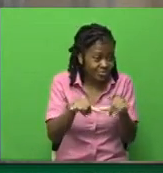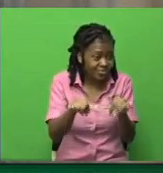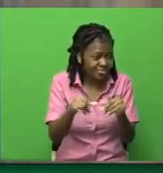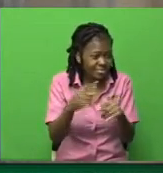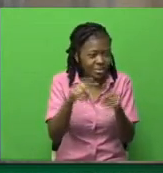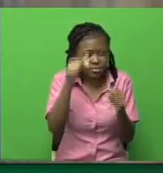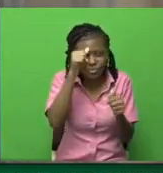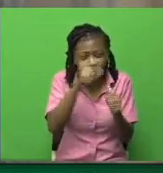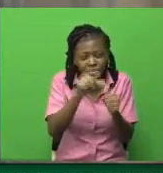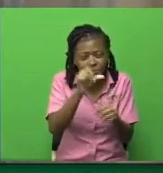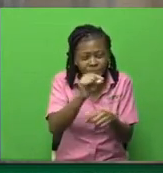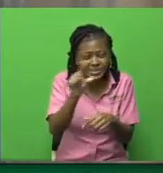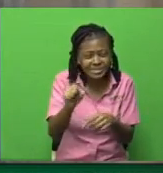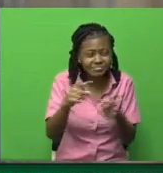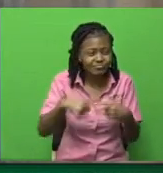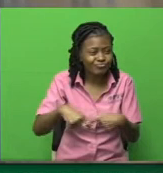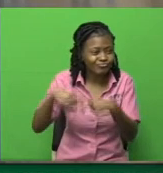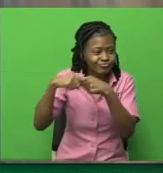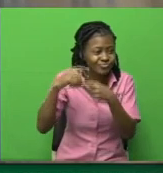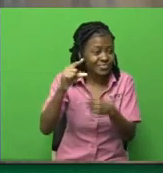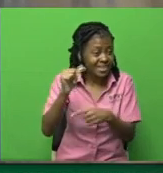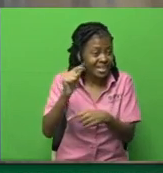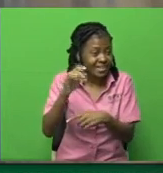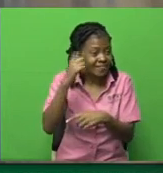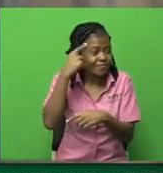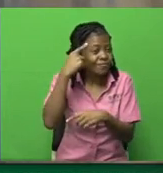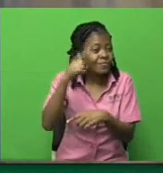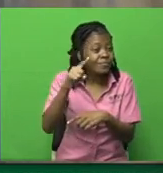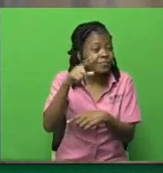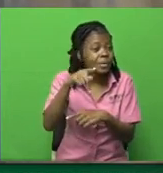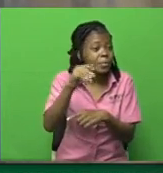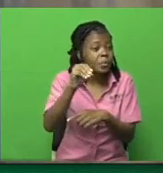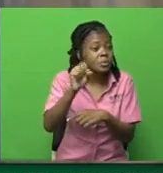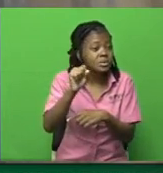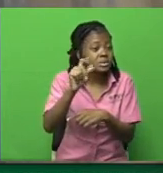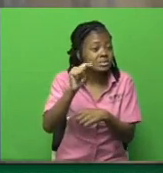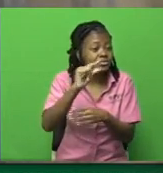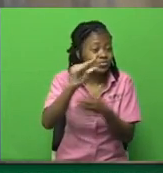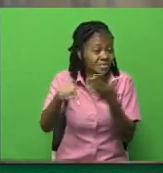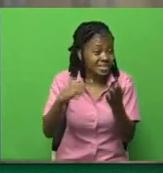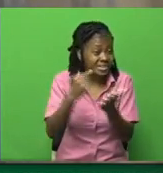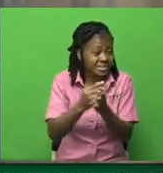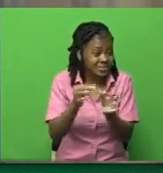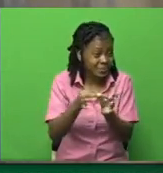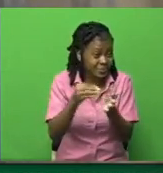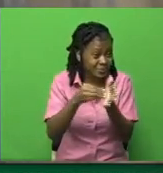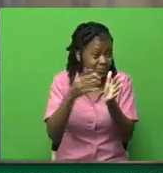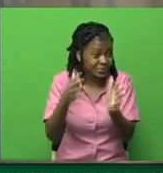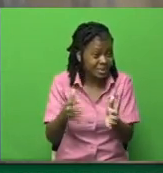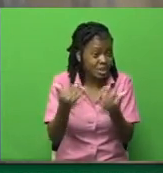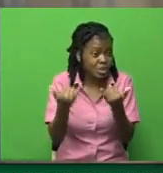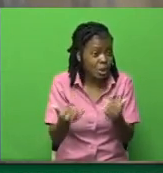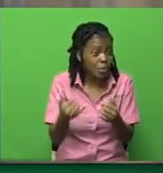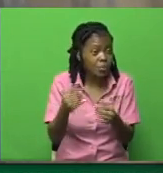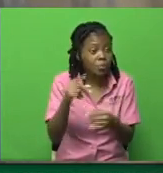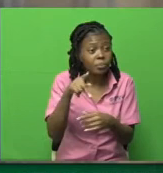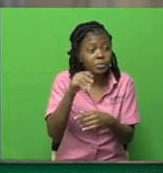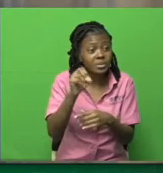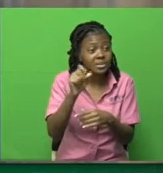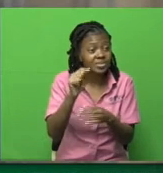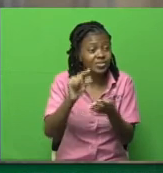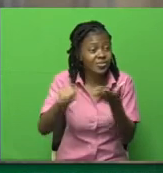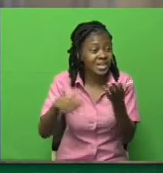for post-grad students making tertiary education unaffordable and inaccessible to thousands of